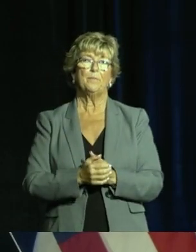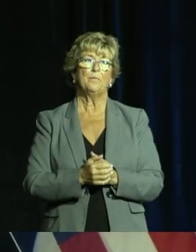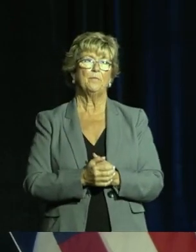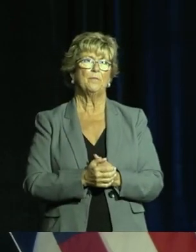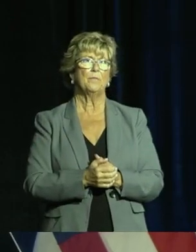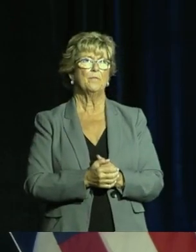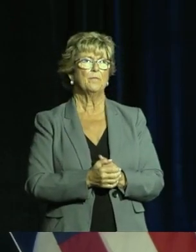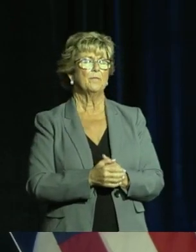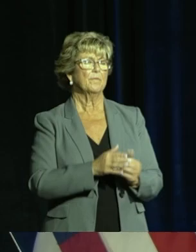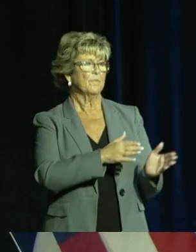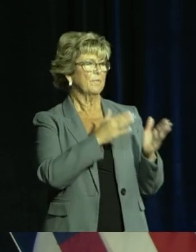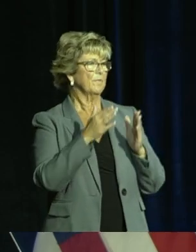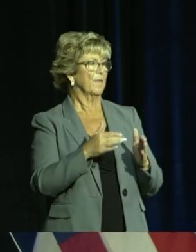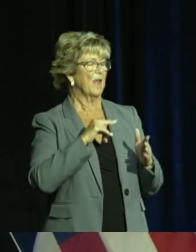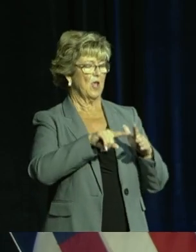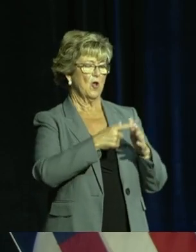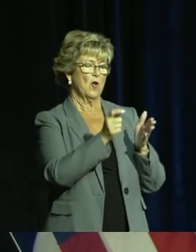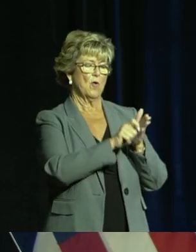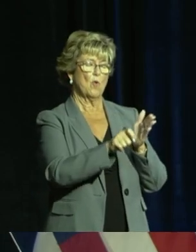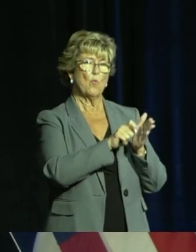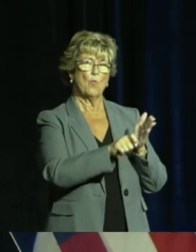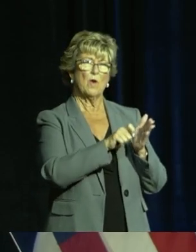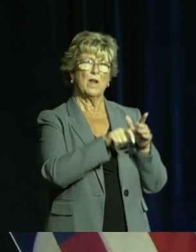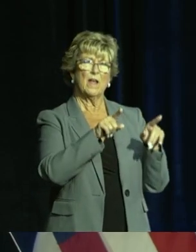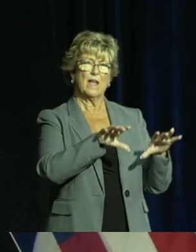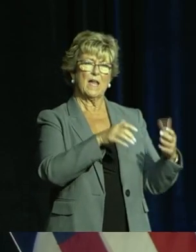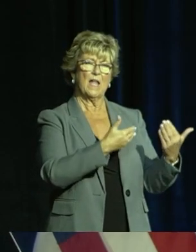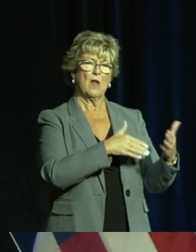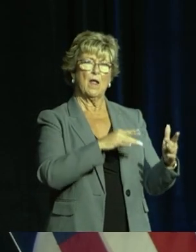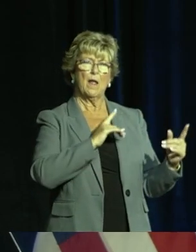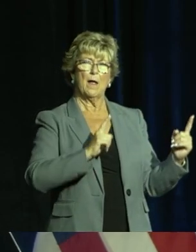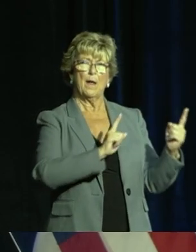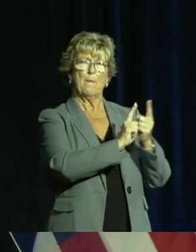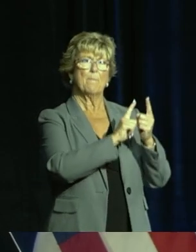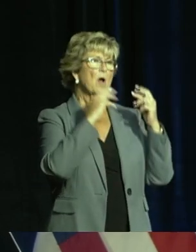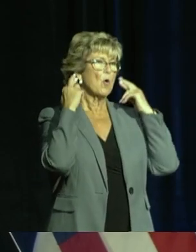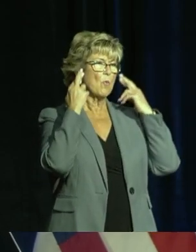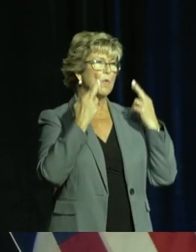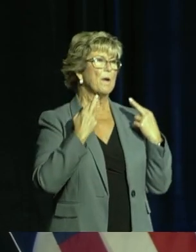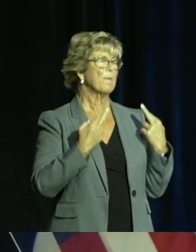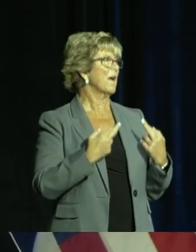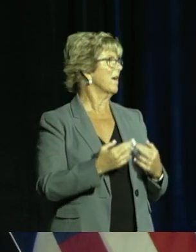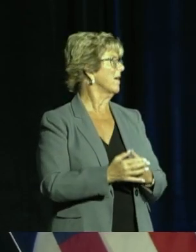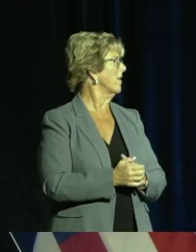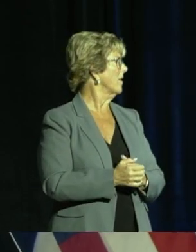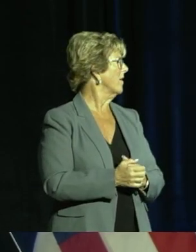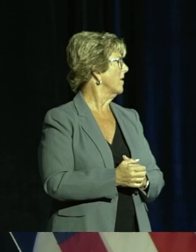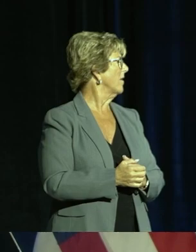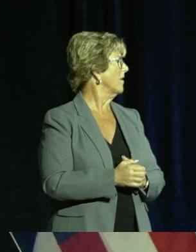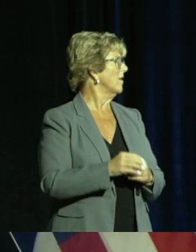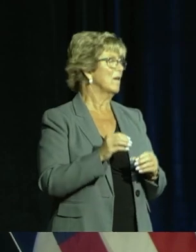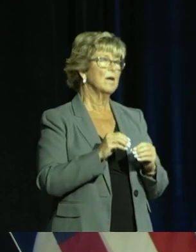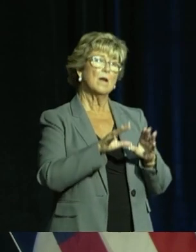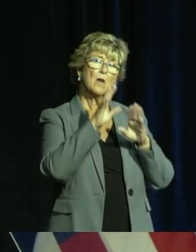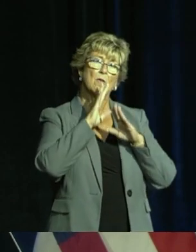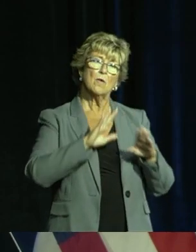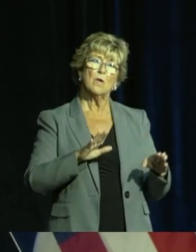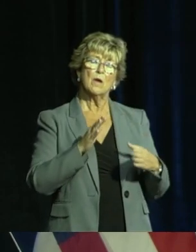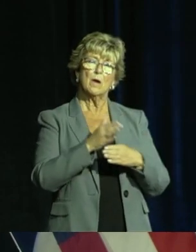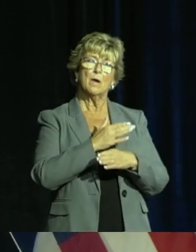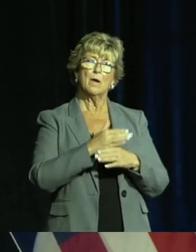I started writing this in a fashion the day I met a Rabbi Rebecca in the quieter months between